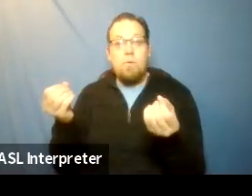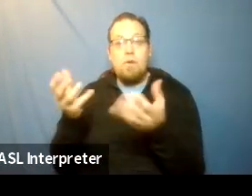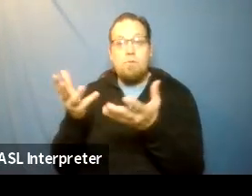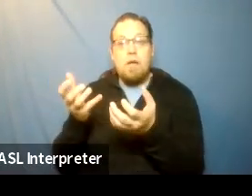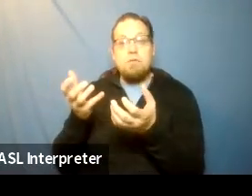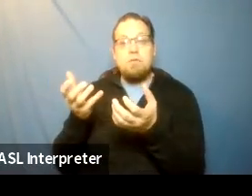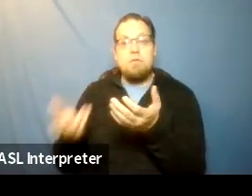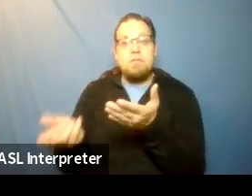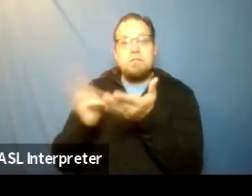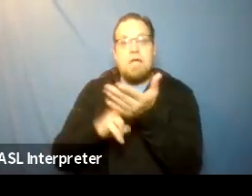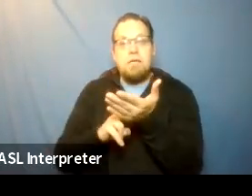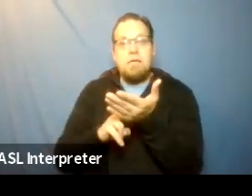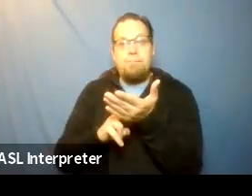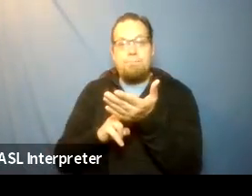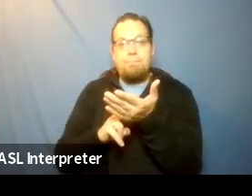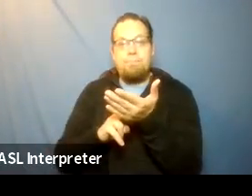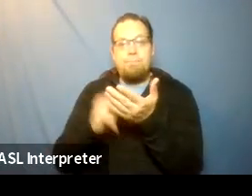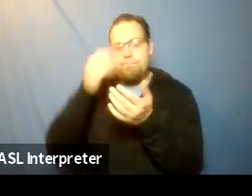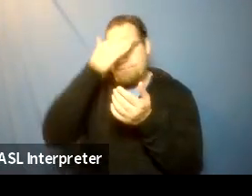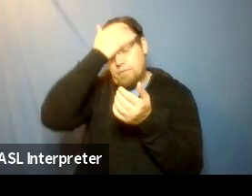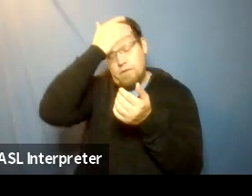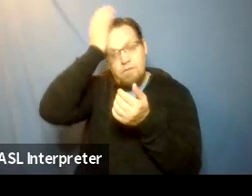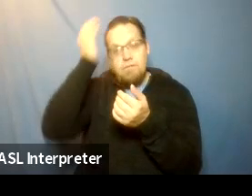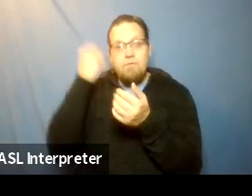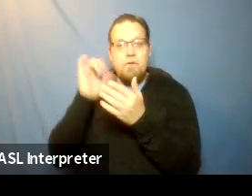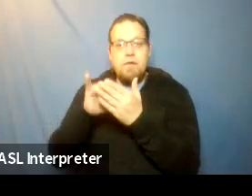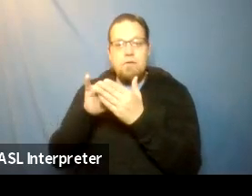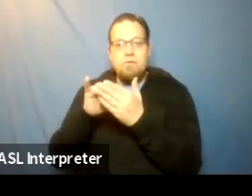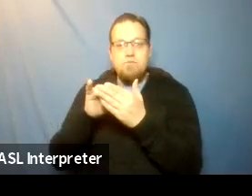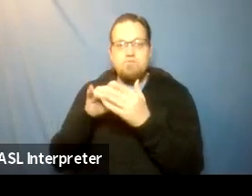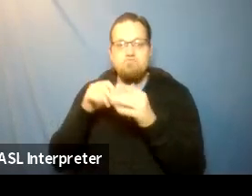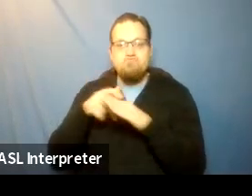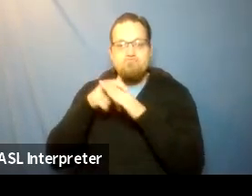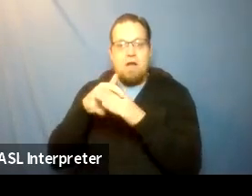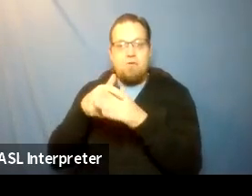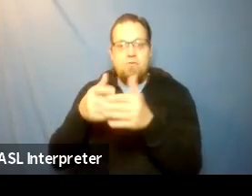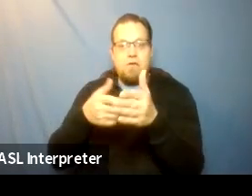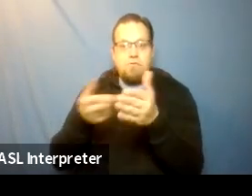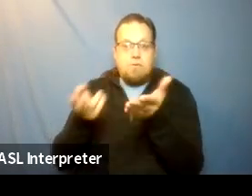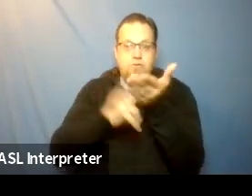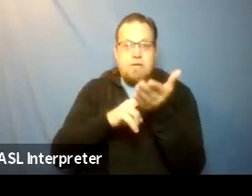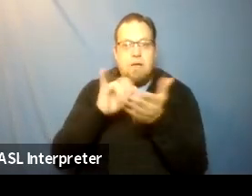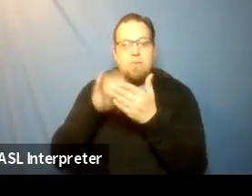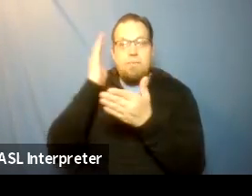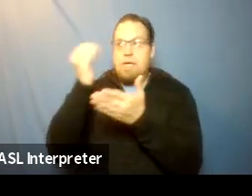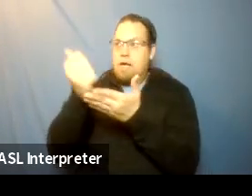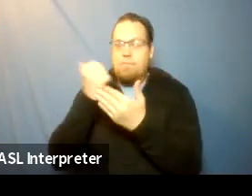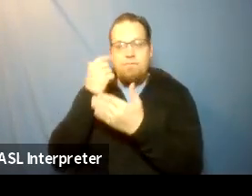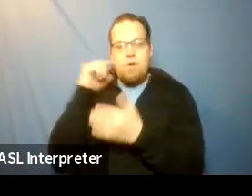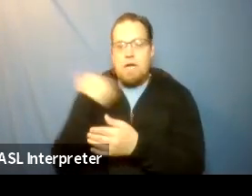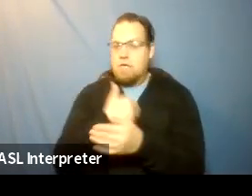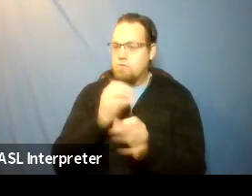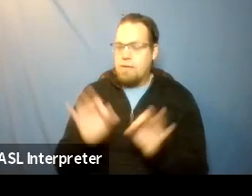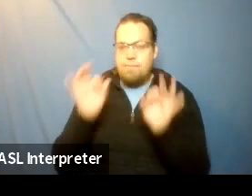up for the rider registration would be really important and helpful for us. And then I